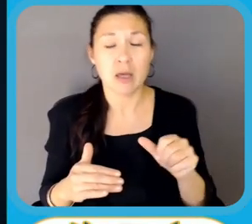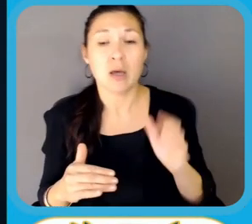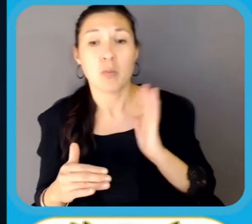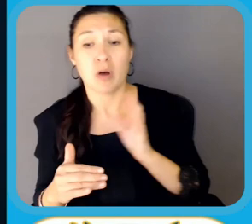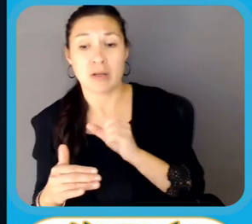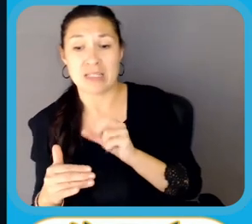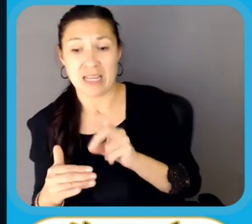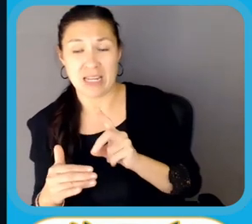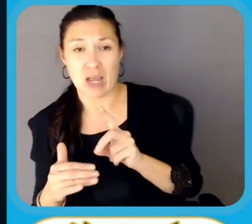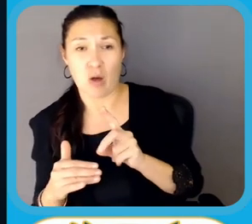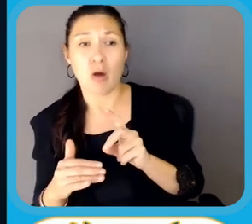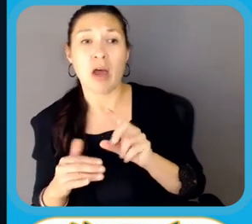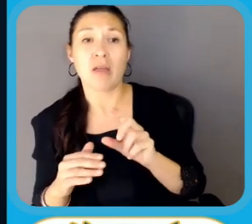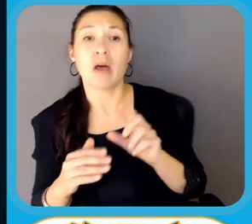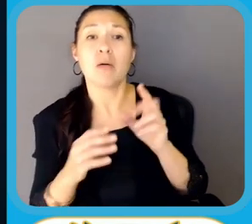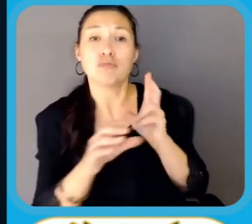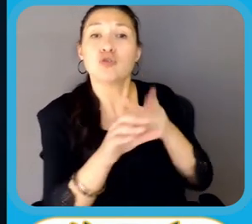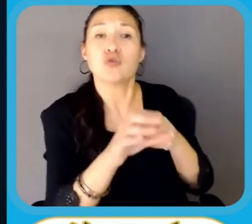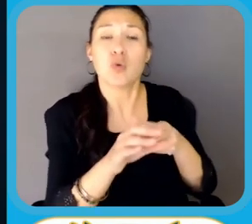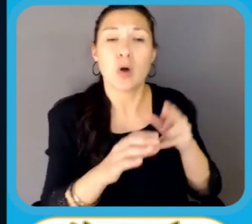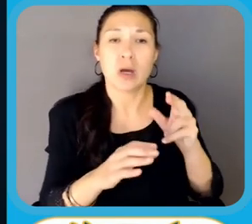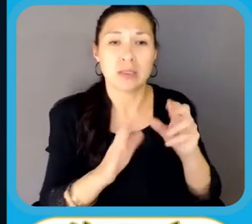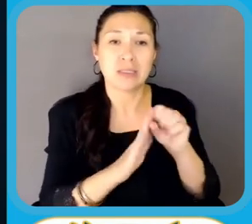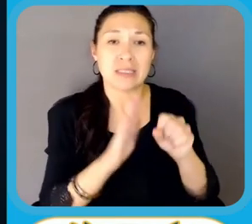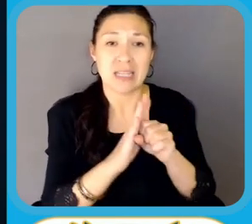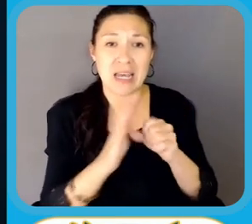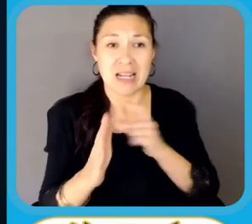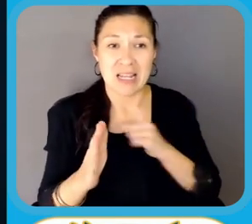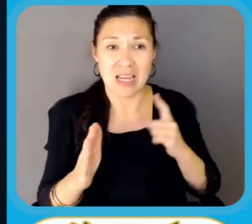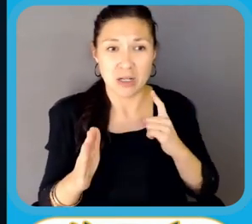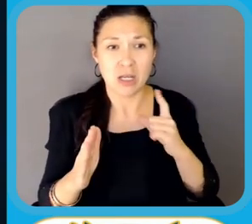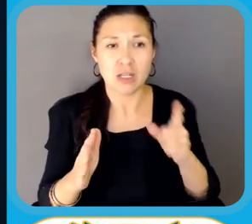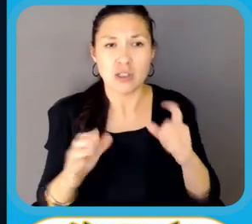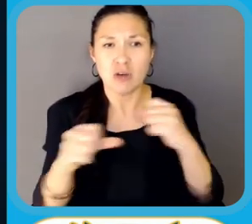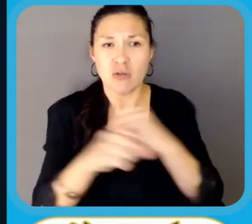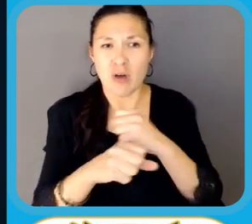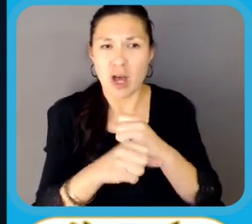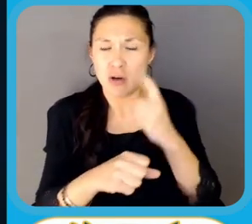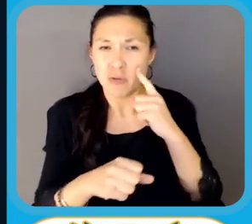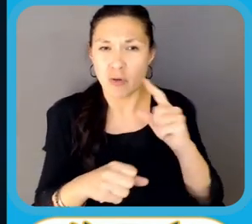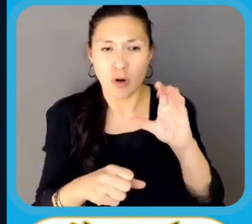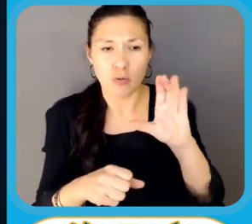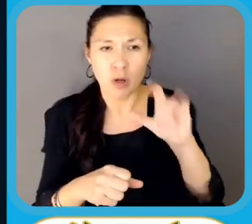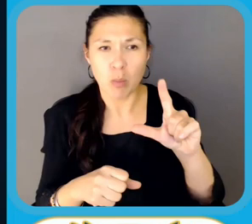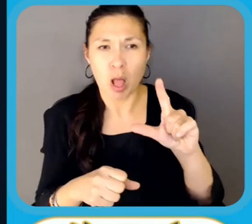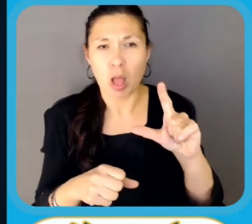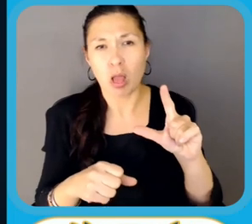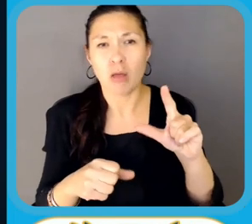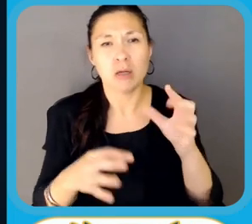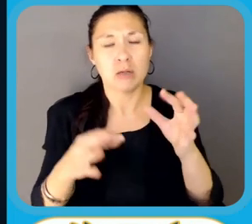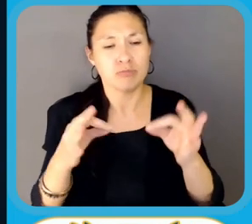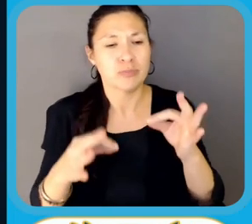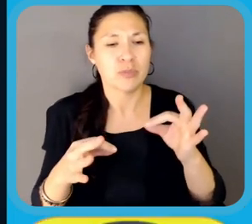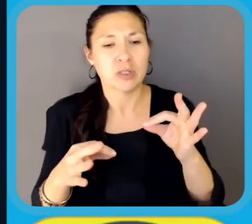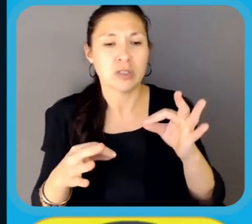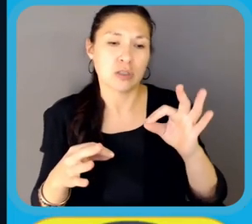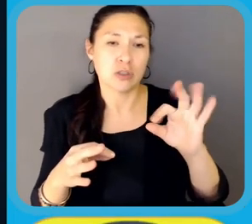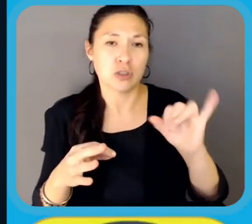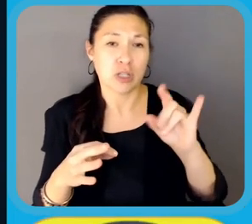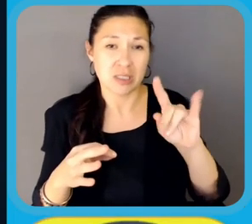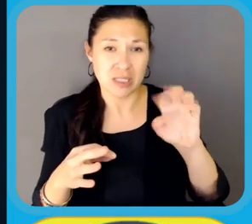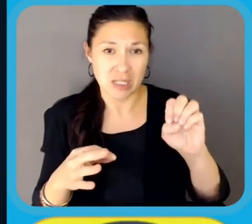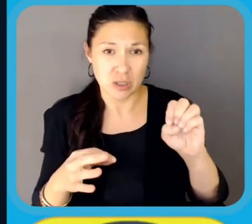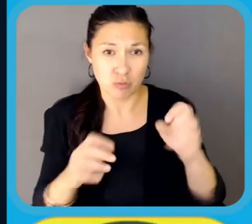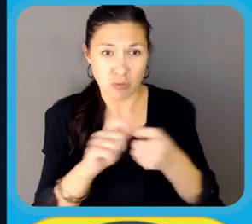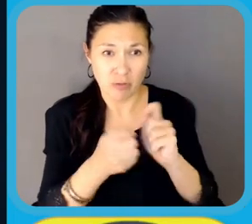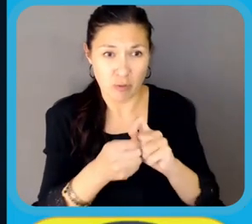fought for education and criminal justice reform, and defended civil rights and voting rights. That's why, in a time